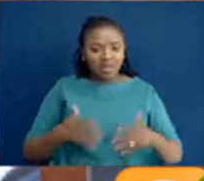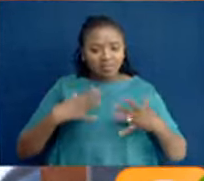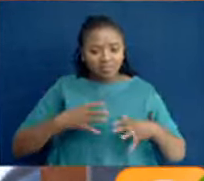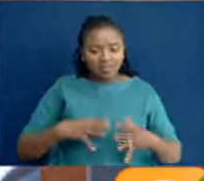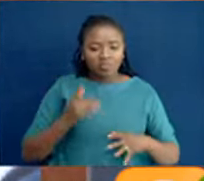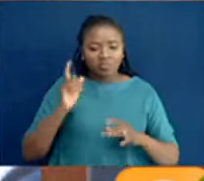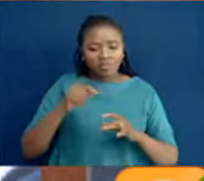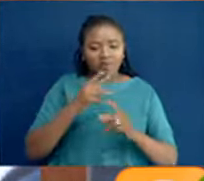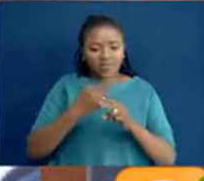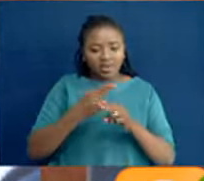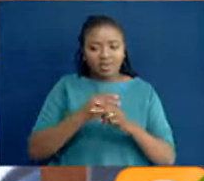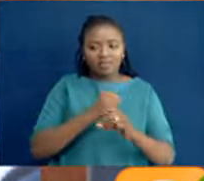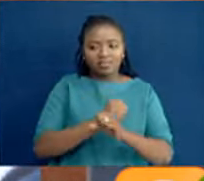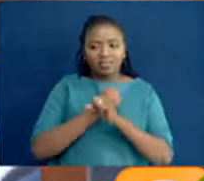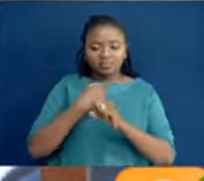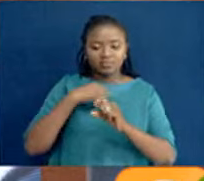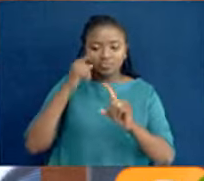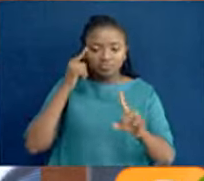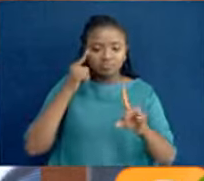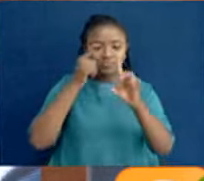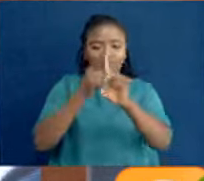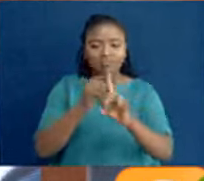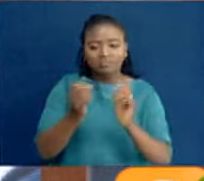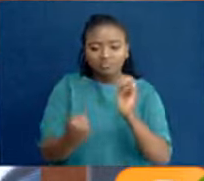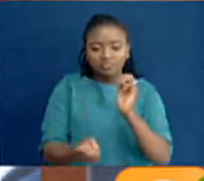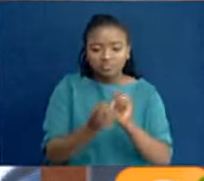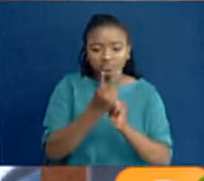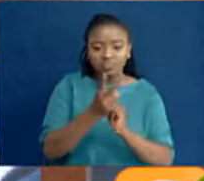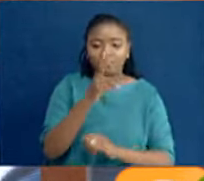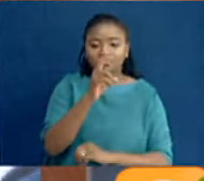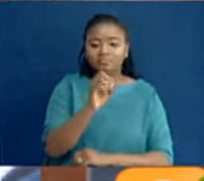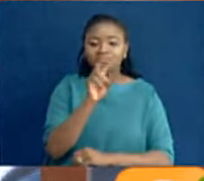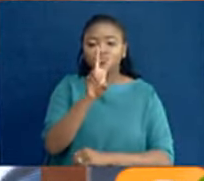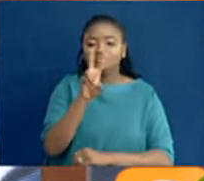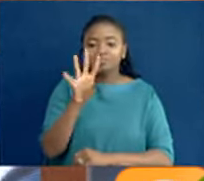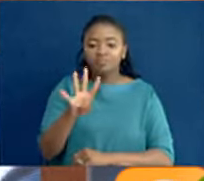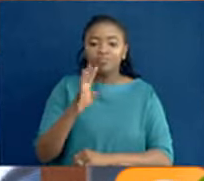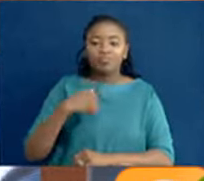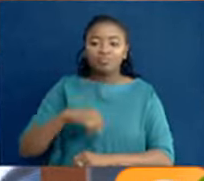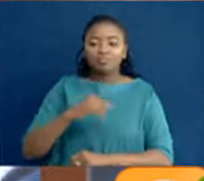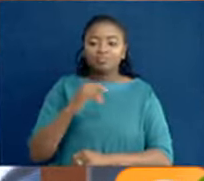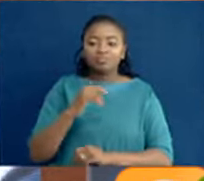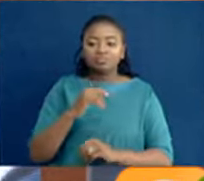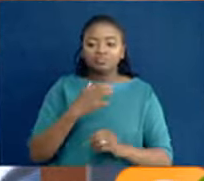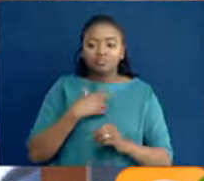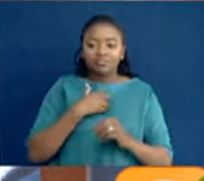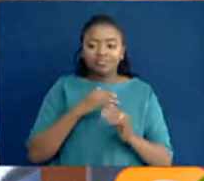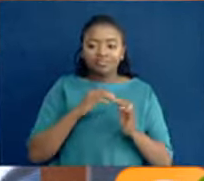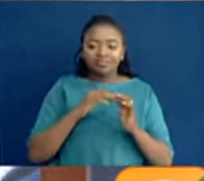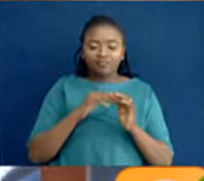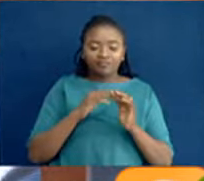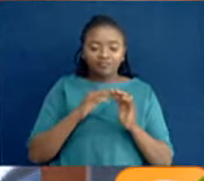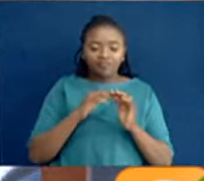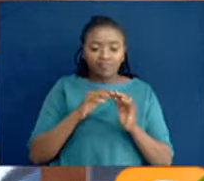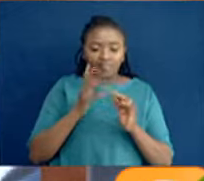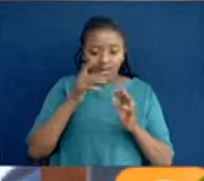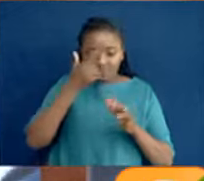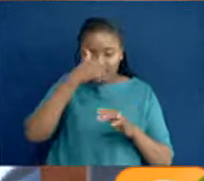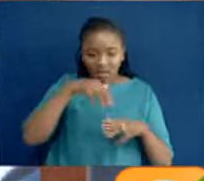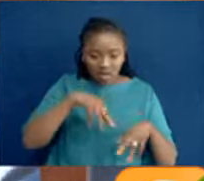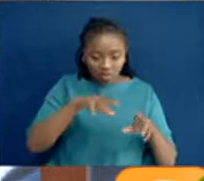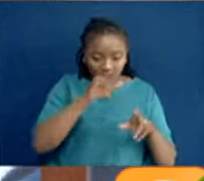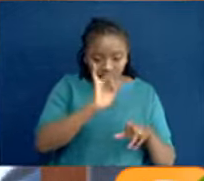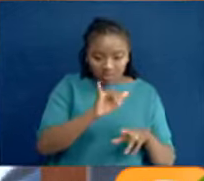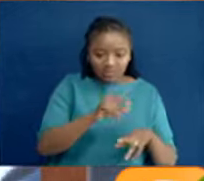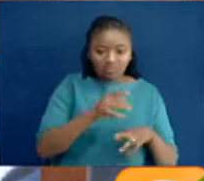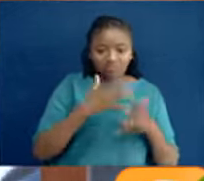our eyes on December 2024 to make sure that we have a model that Kenyans will be proud of on line 2 in Thika Road, so that then